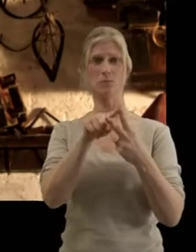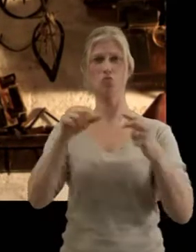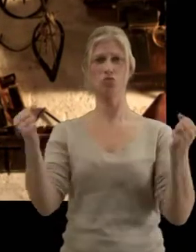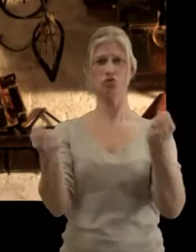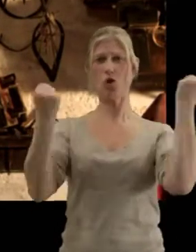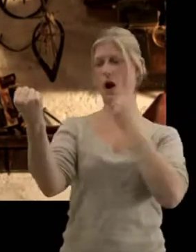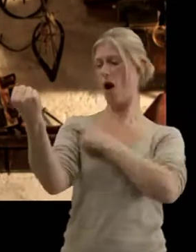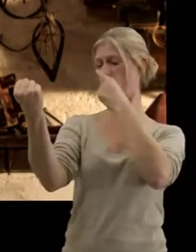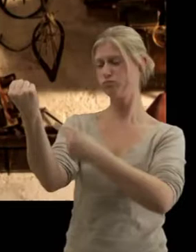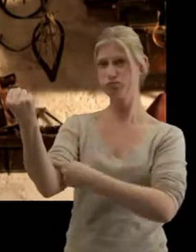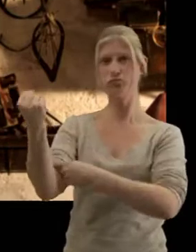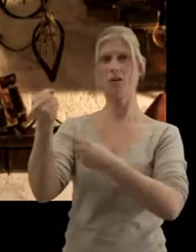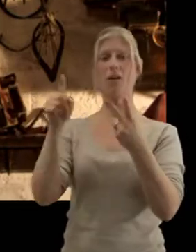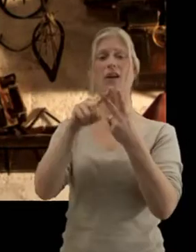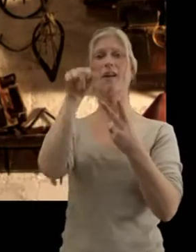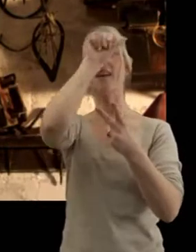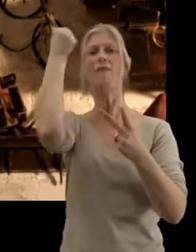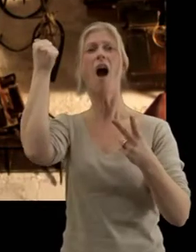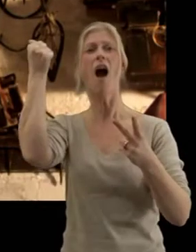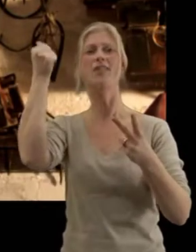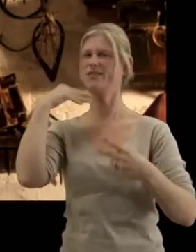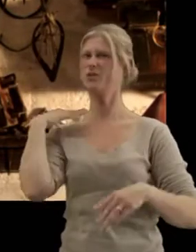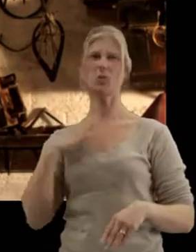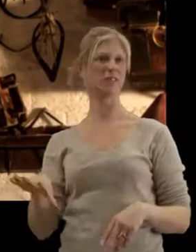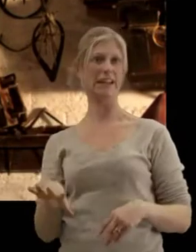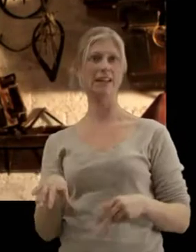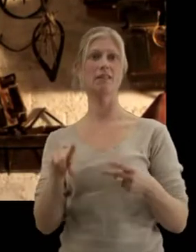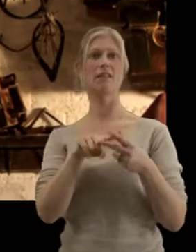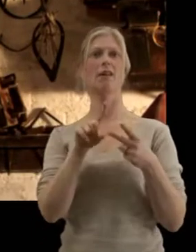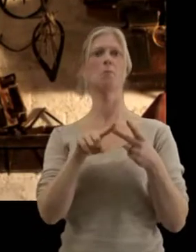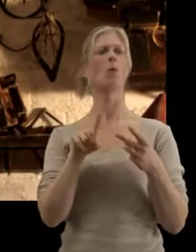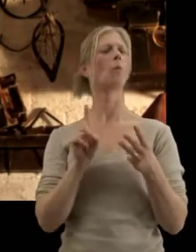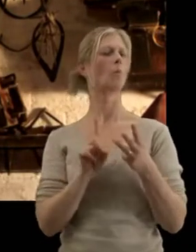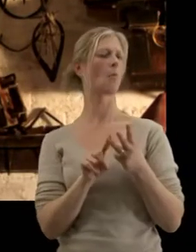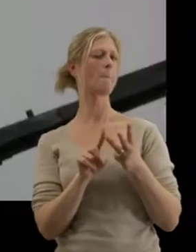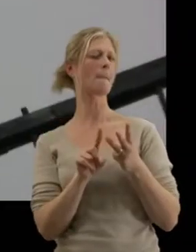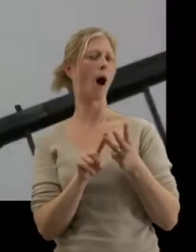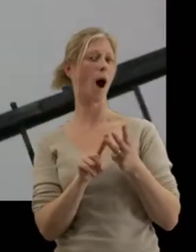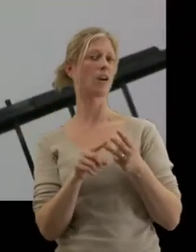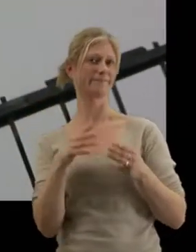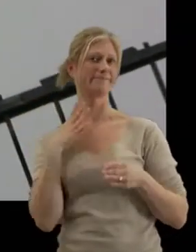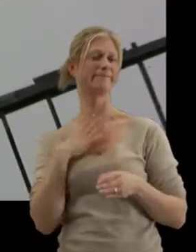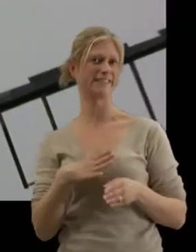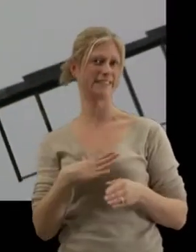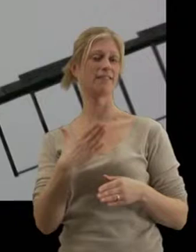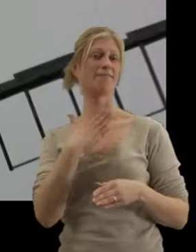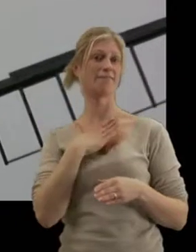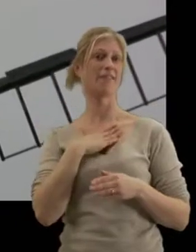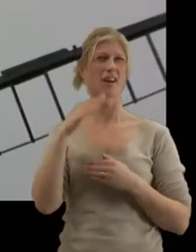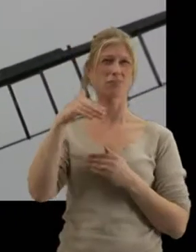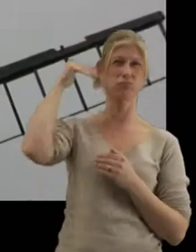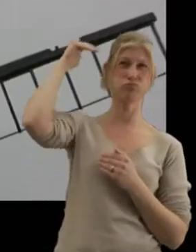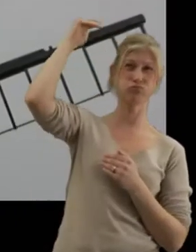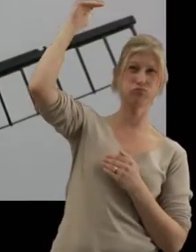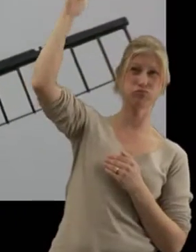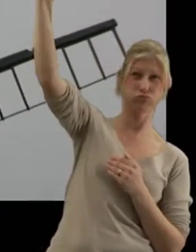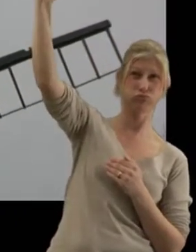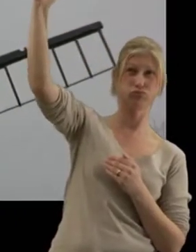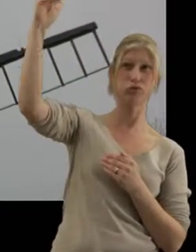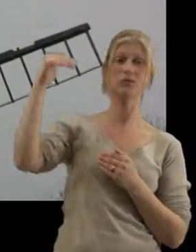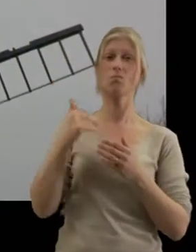the arm and weak in the head. So, and another one of the things you obviously got to do is have a good head for